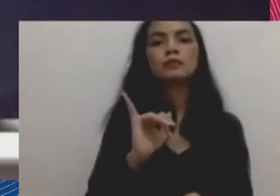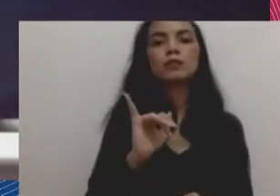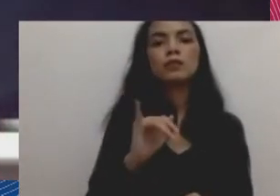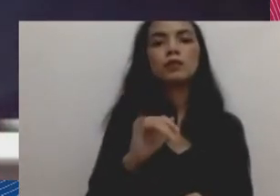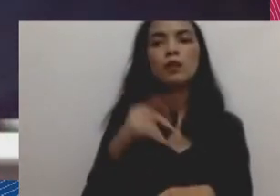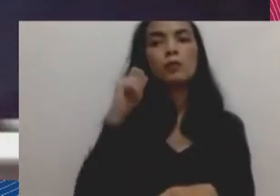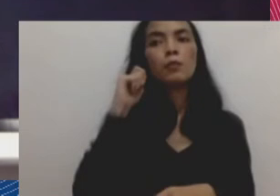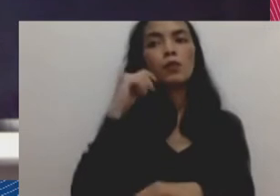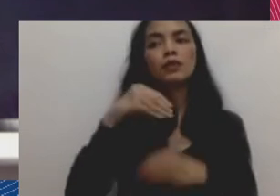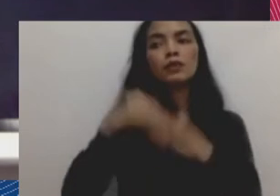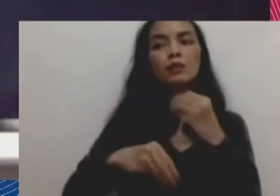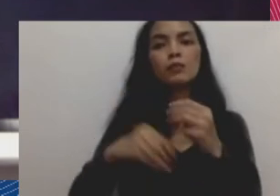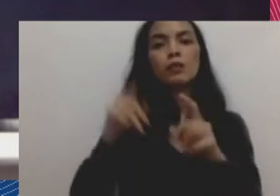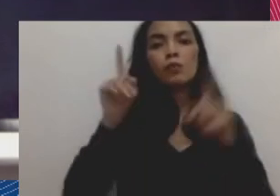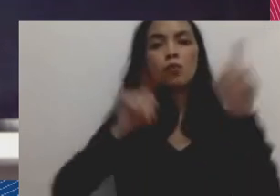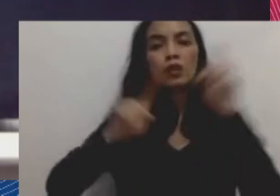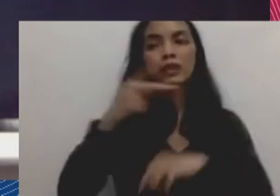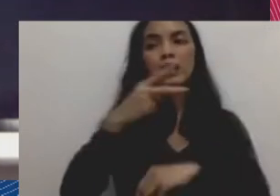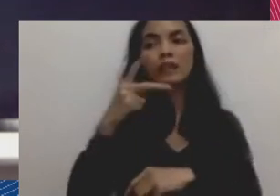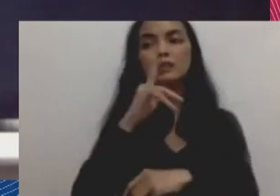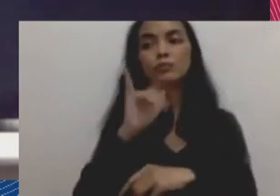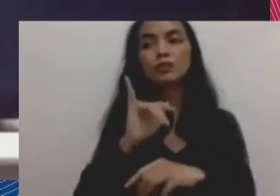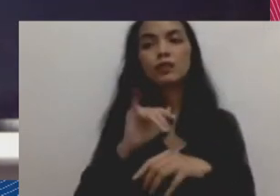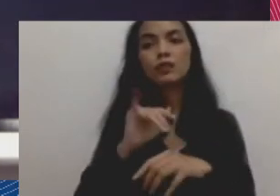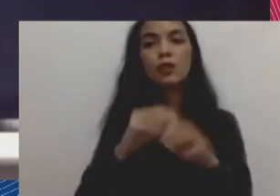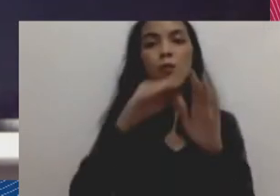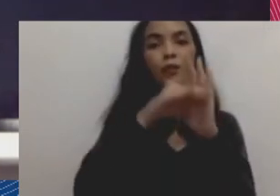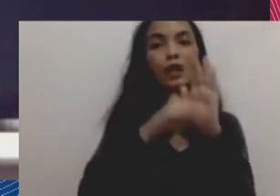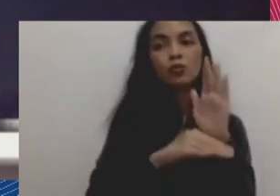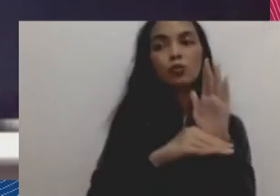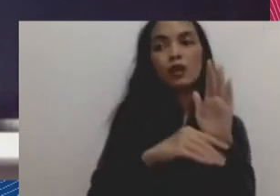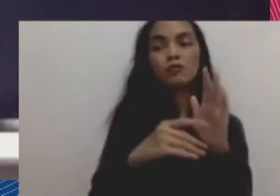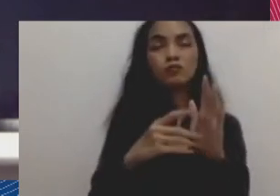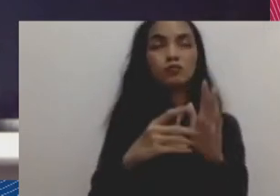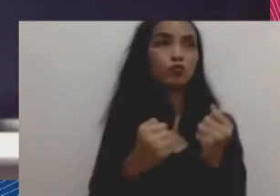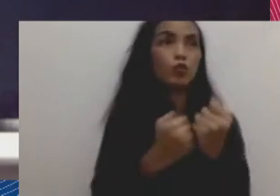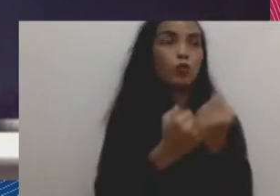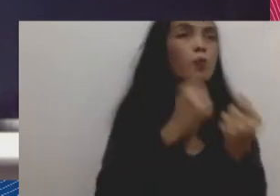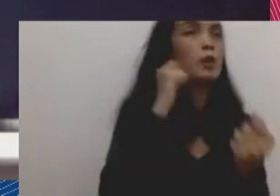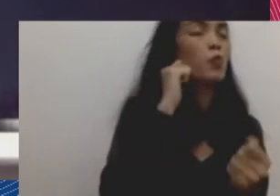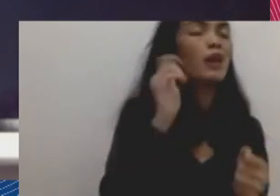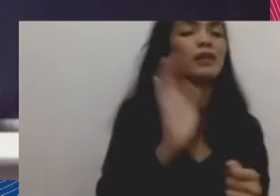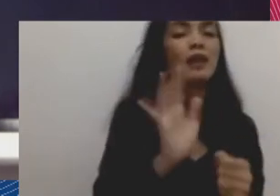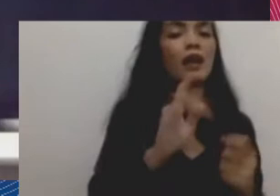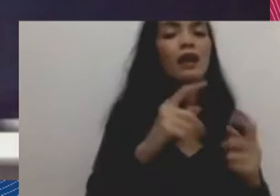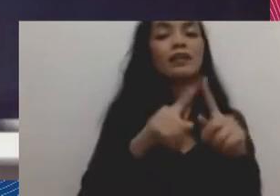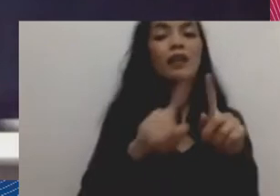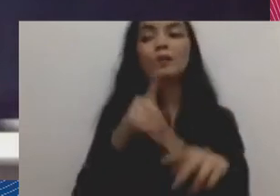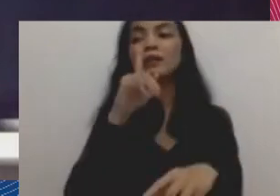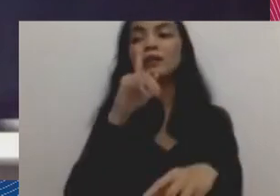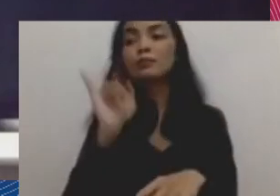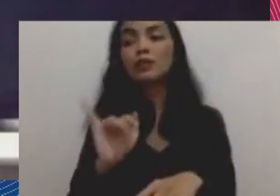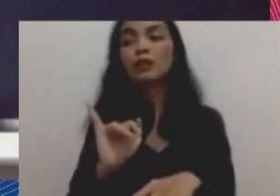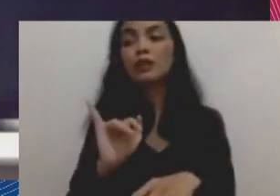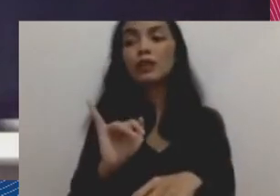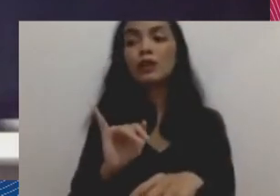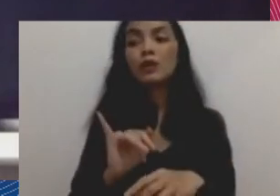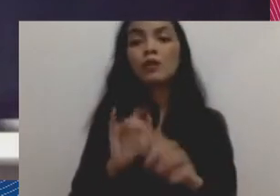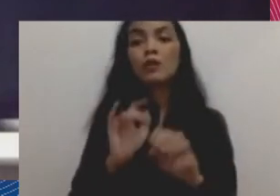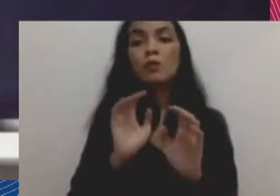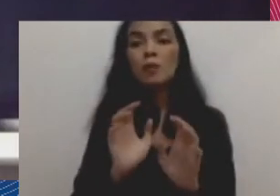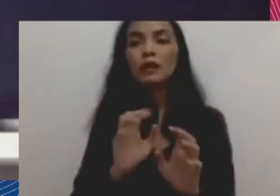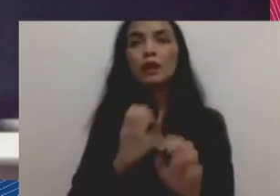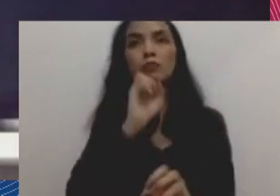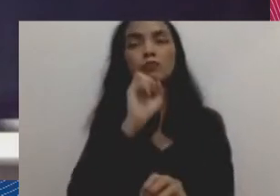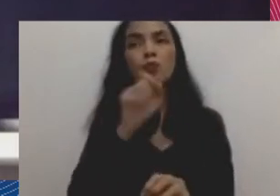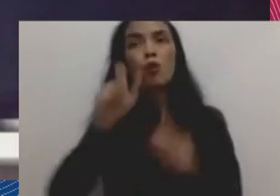perempuan di parlemen itu akan menjamin bahwa lebih banyak kebijakan yang akan berpihak pada perempuan, tetapi akan lebih banyak suara-suara yang